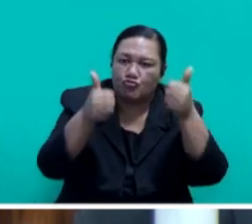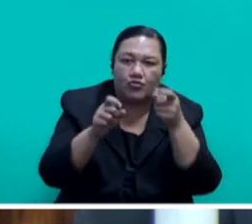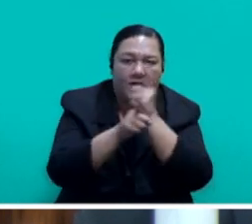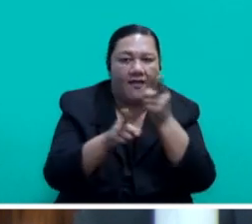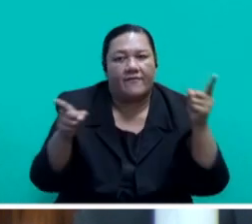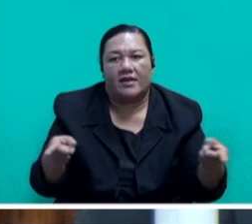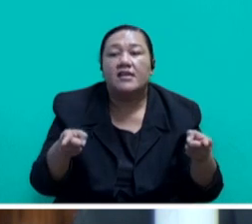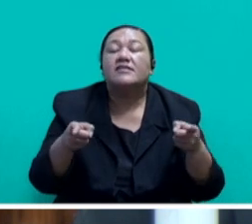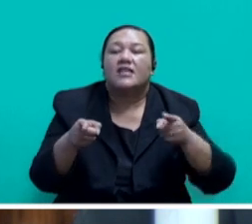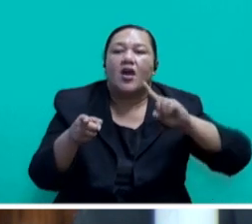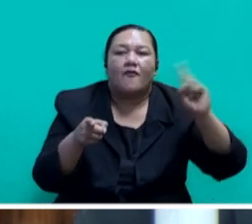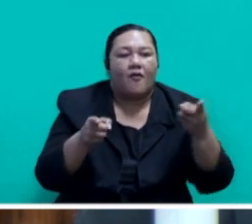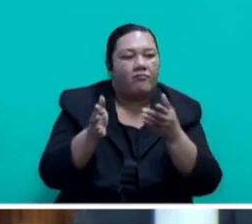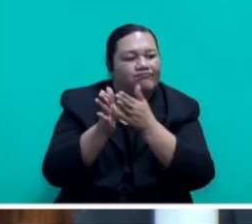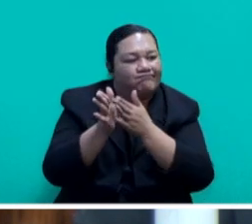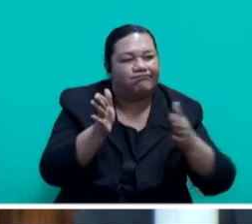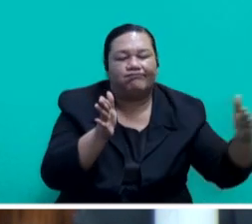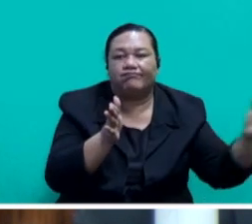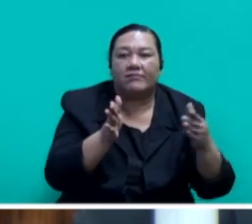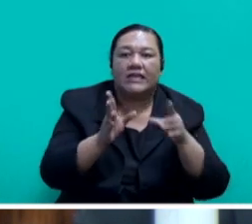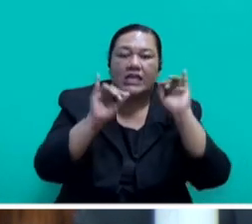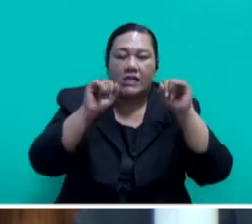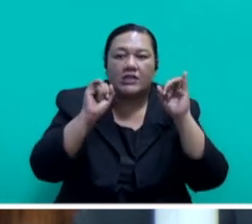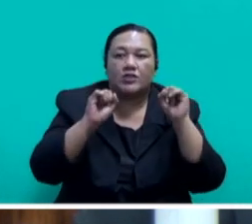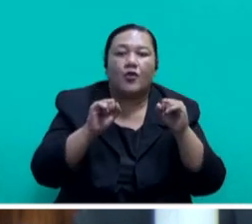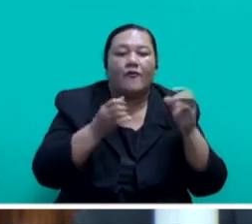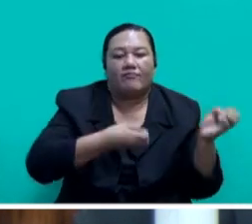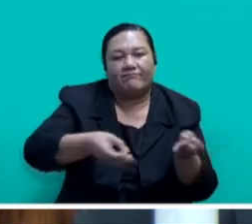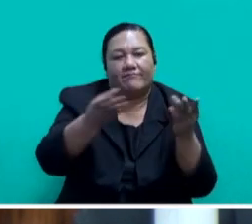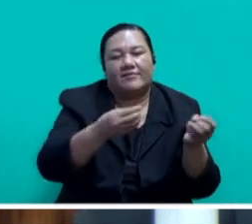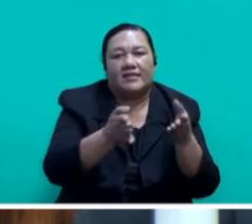addressing long-standing issues of service delivery.